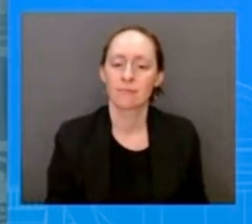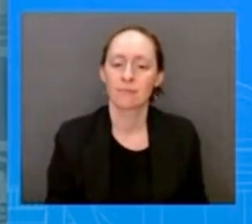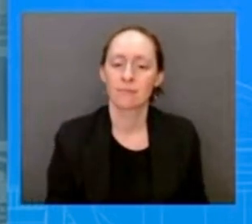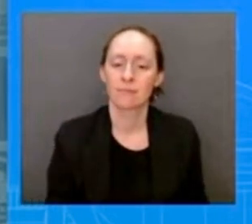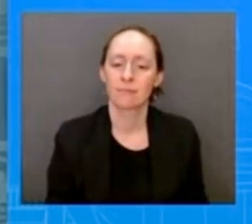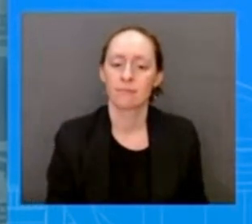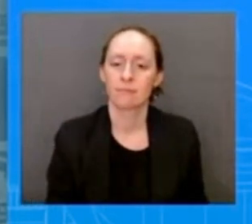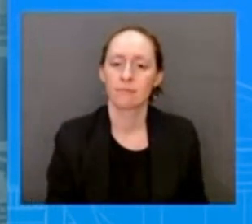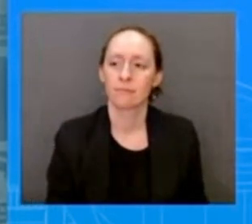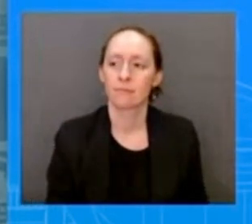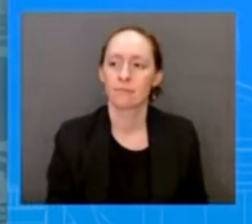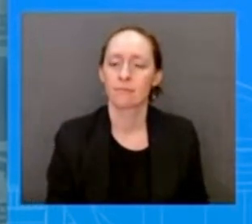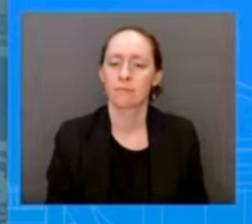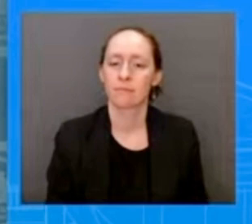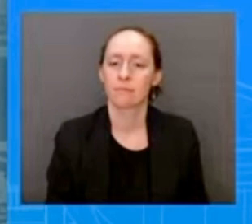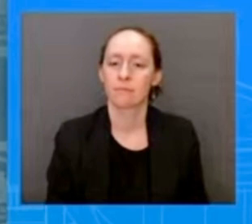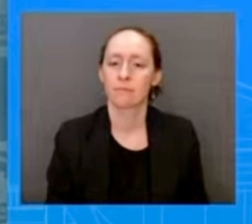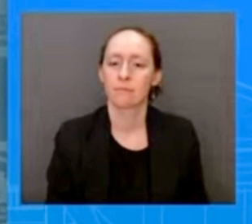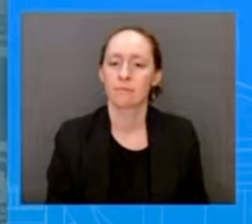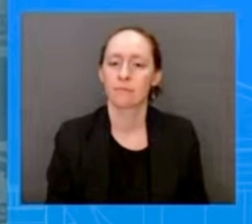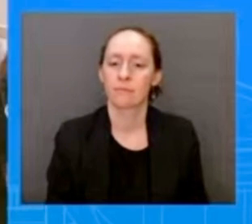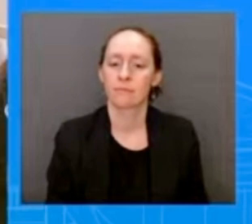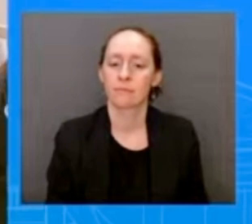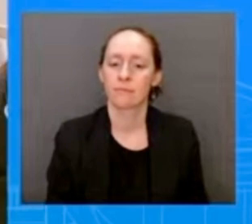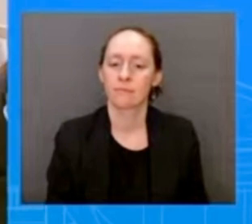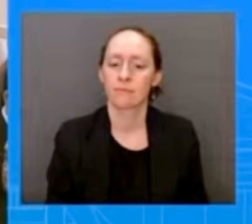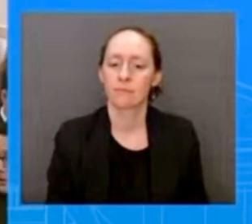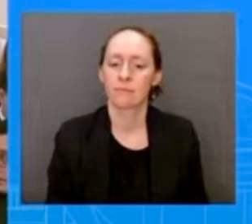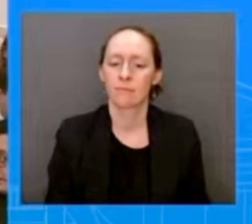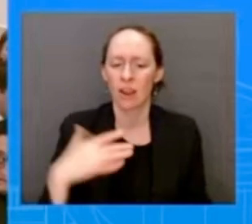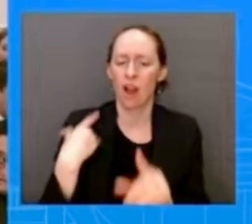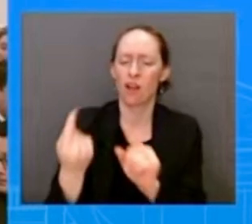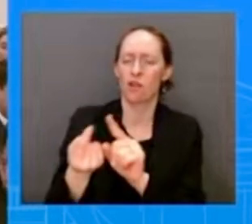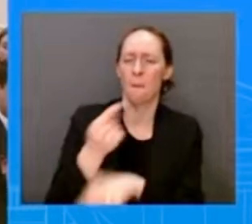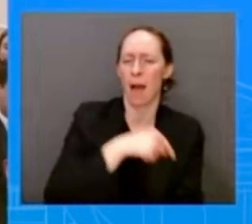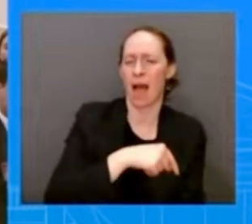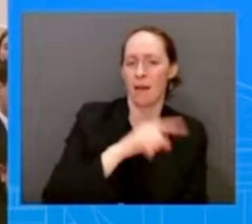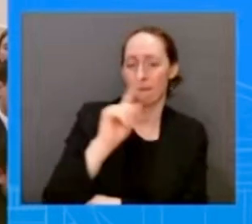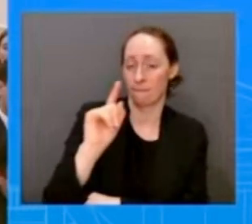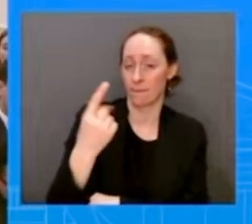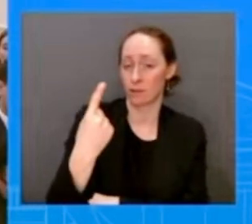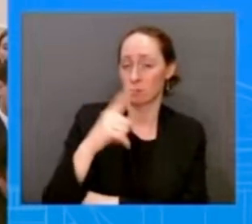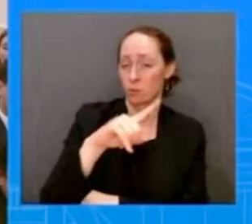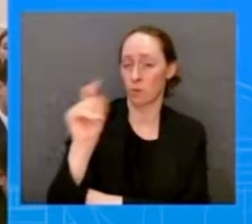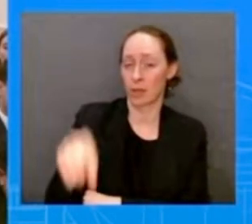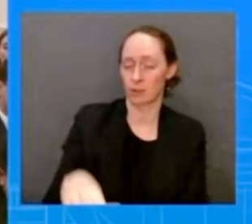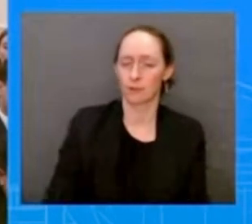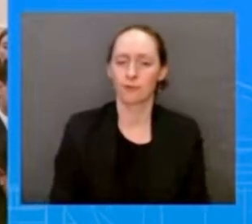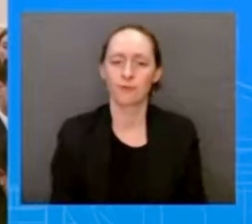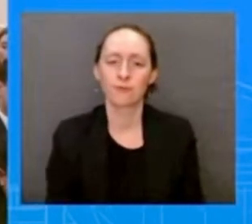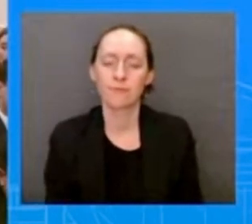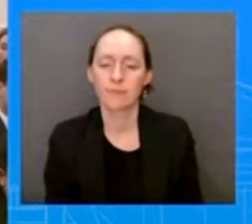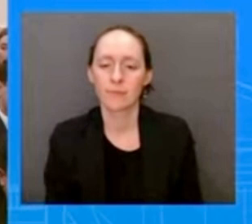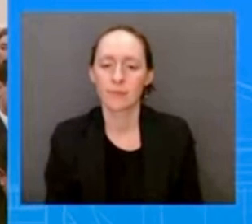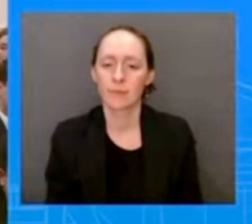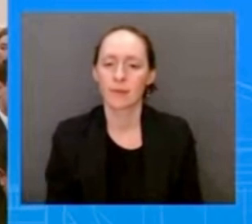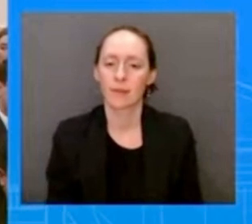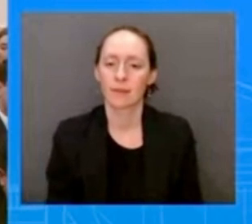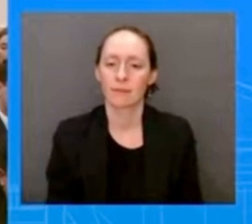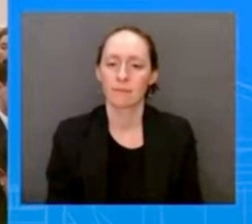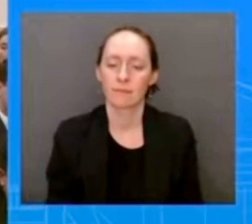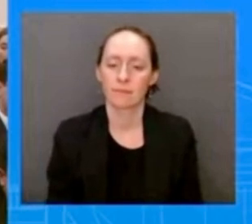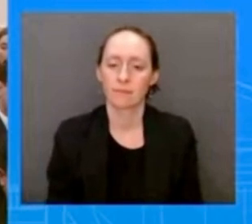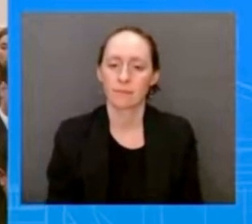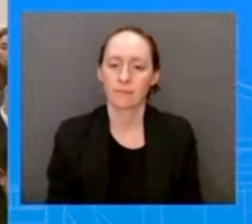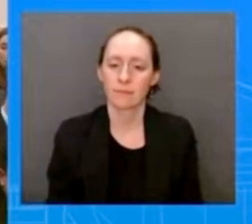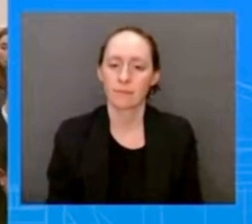question, if you're not going line by line, I guess my question is, what is it about this legislation specifically